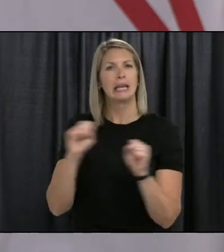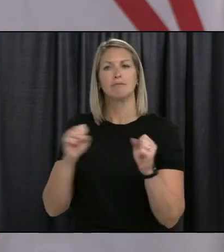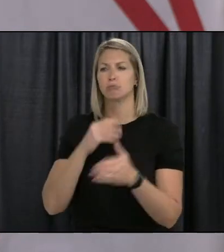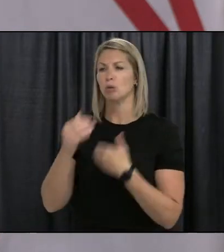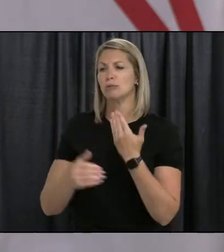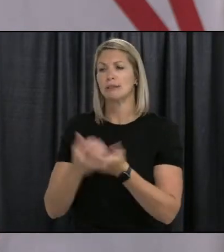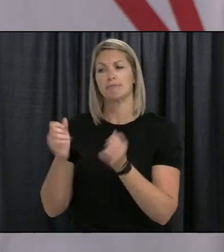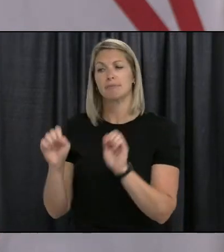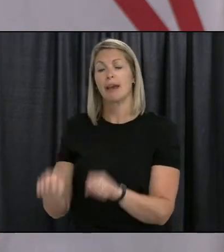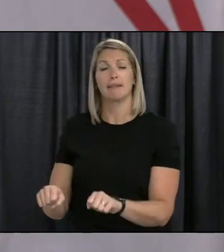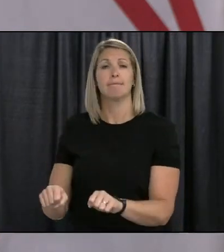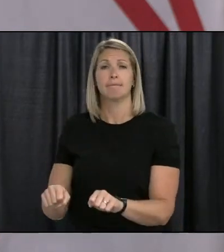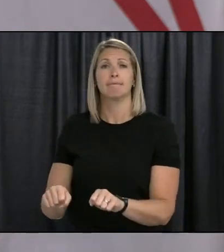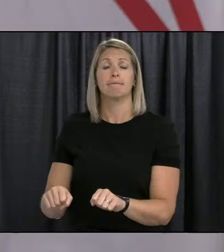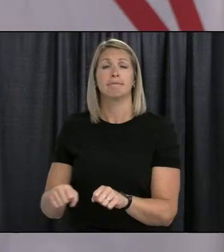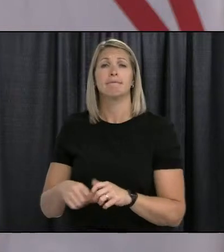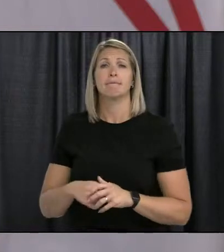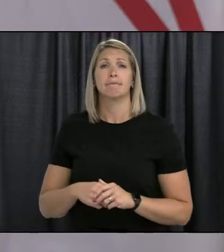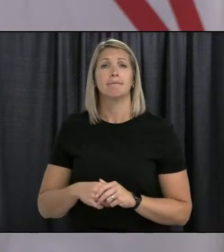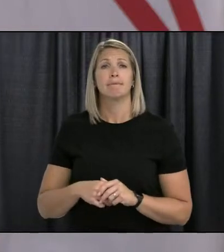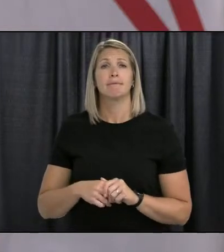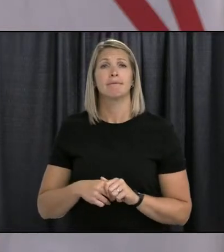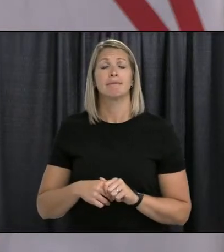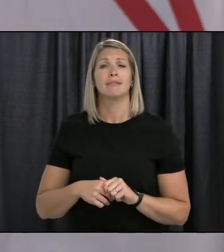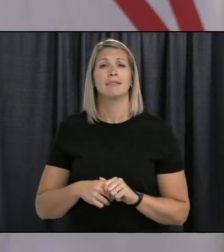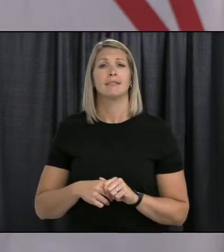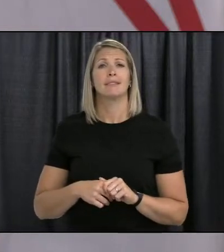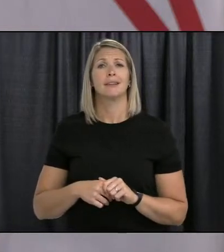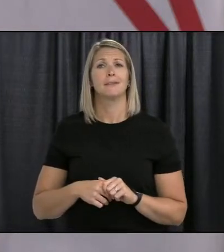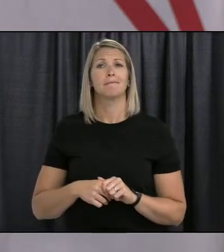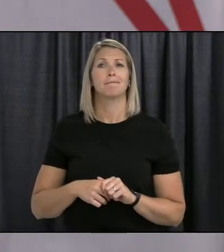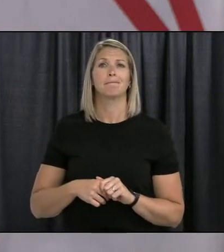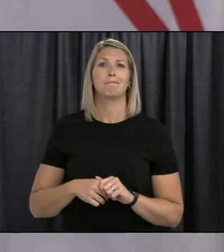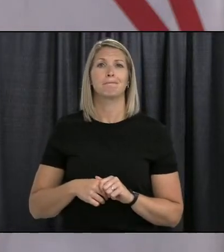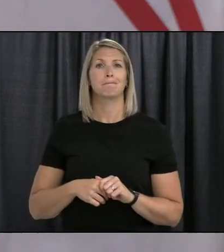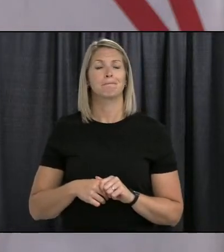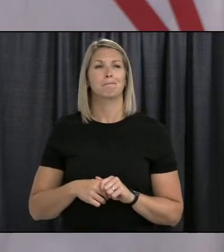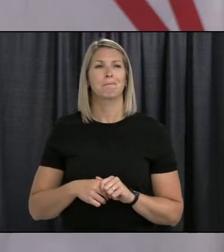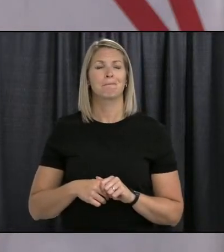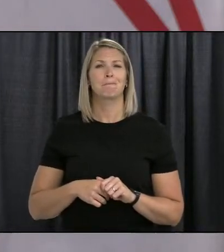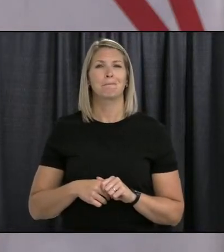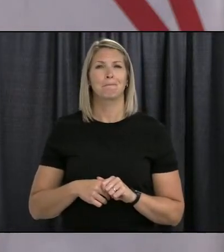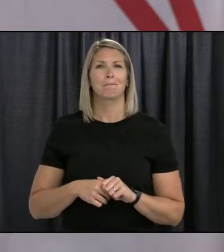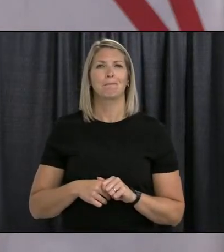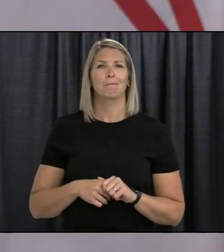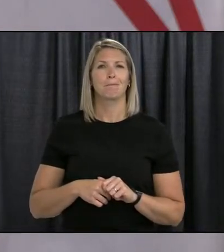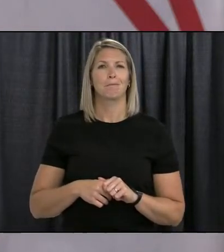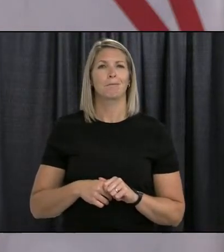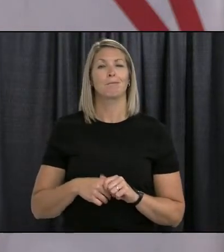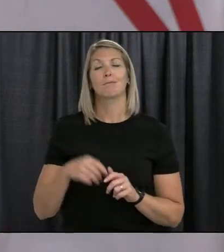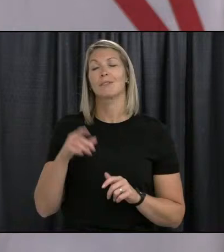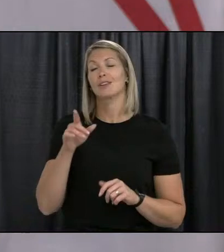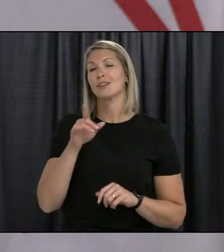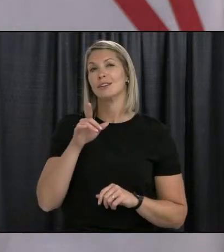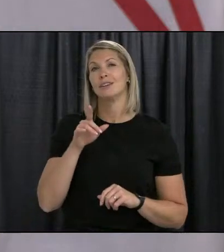safe. It's certainly, as a lot of the same